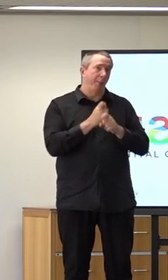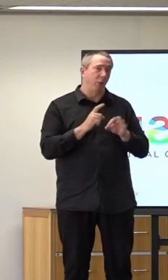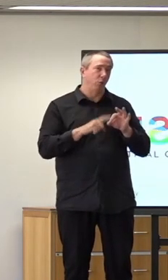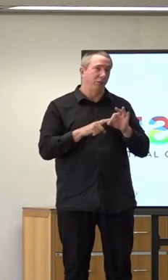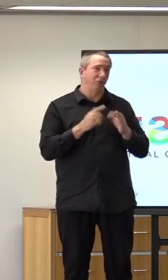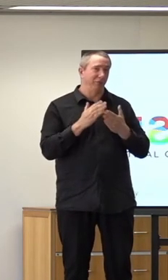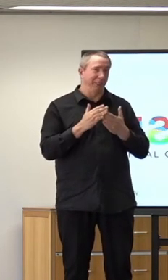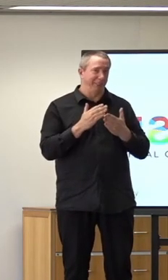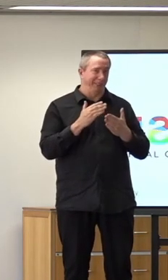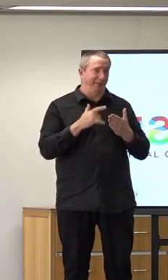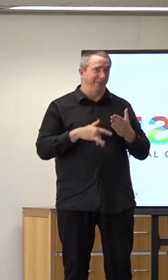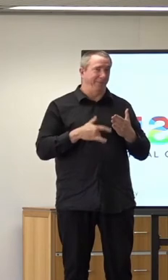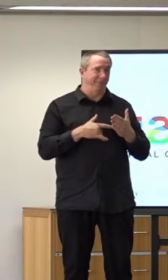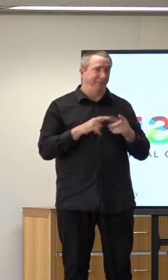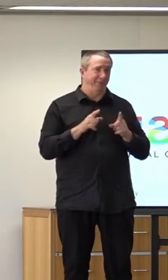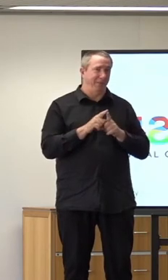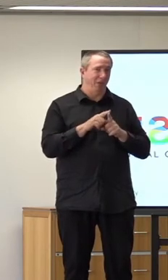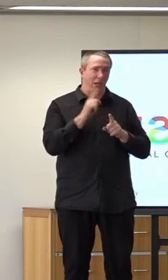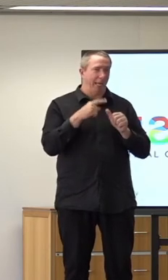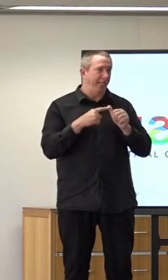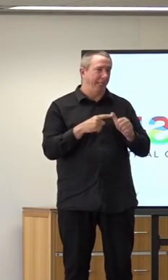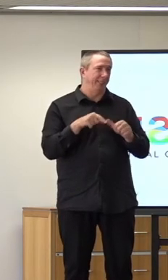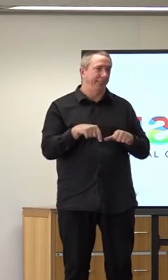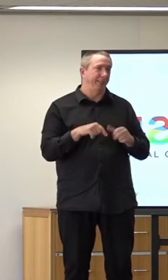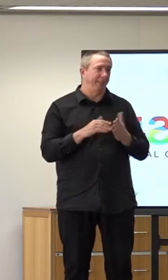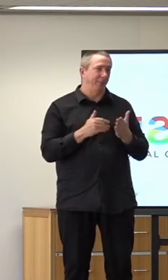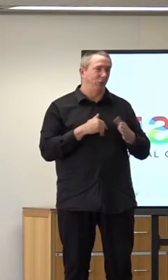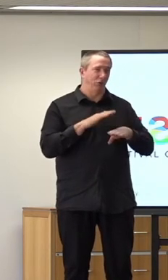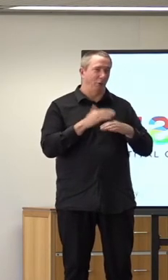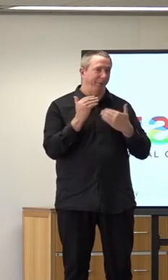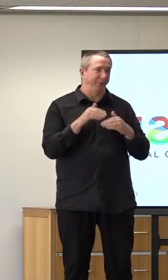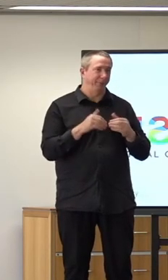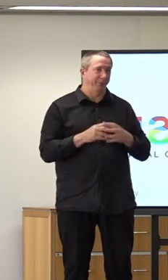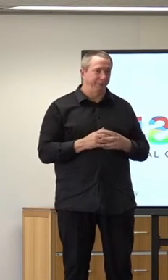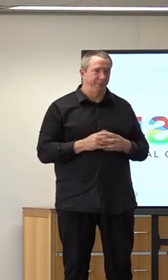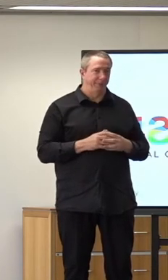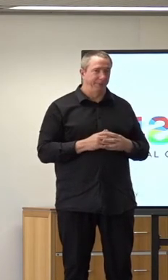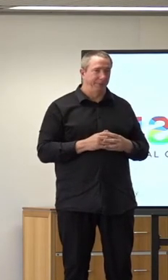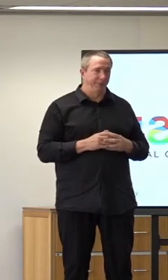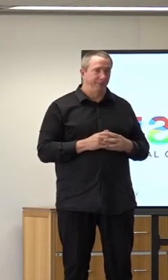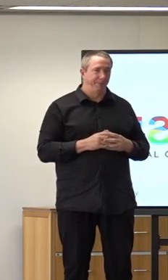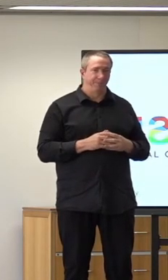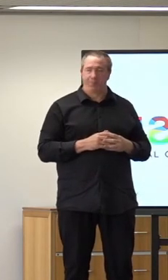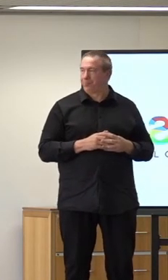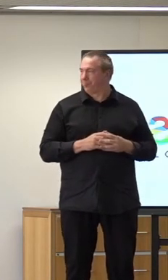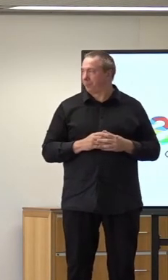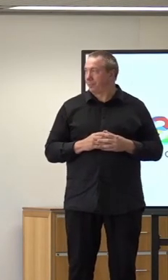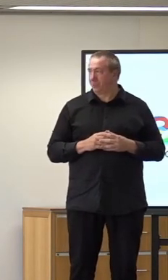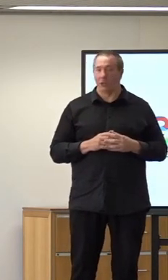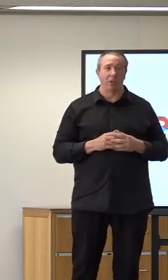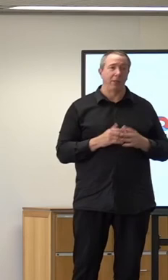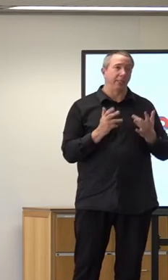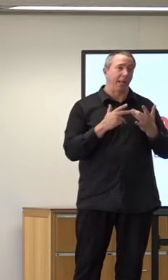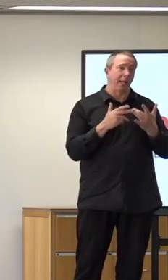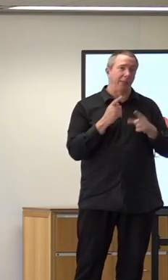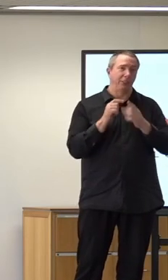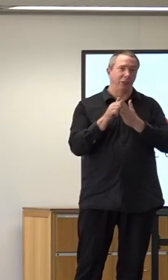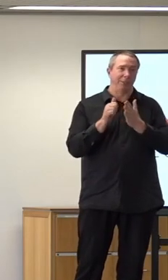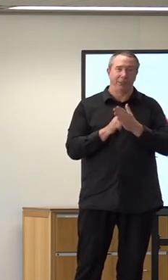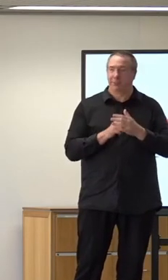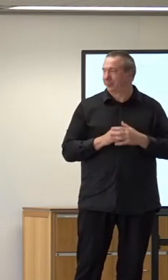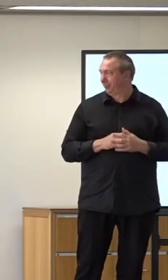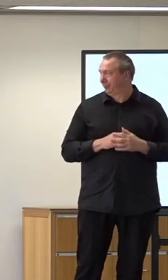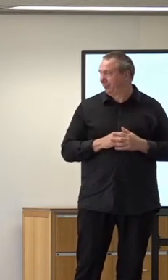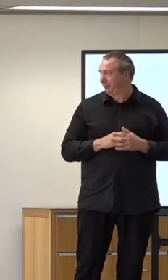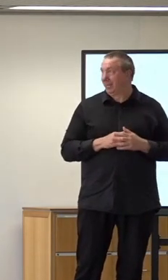don't entirely feel that I can address in the time that we have. That's a whole other session. Yeah. And a long